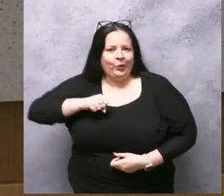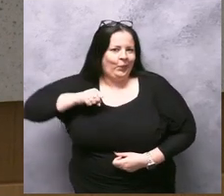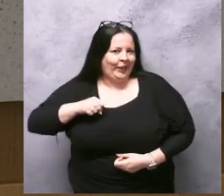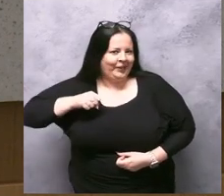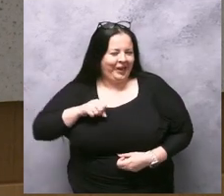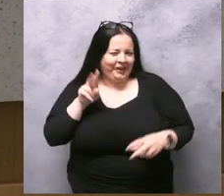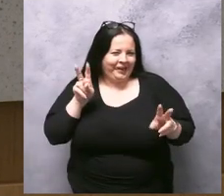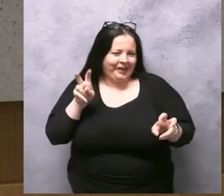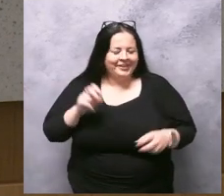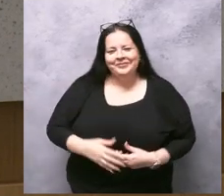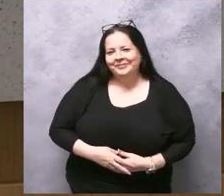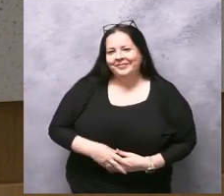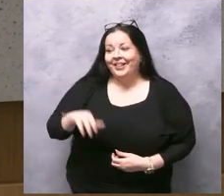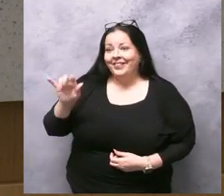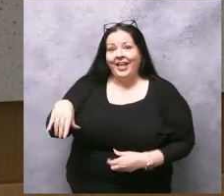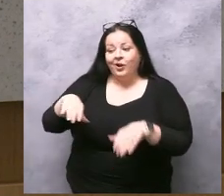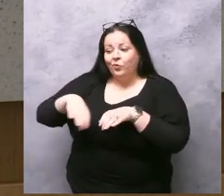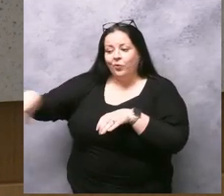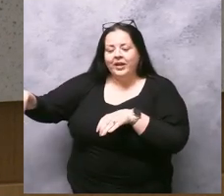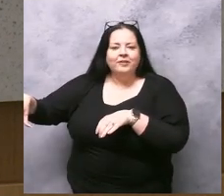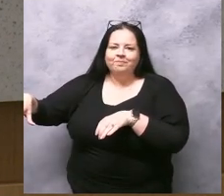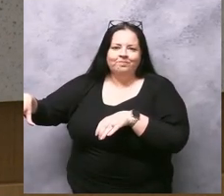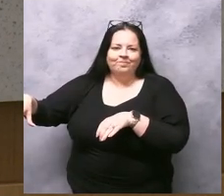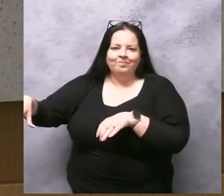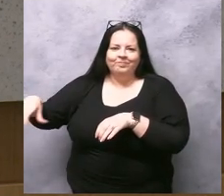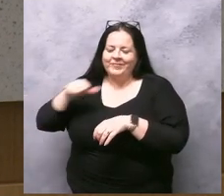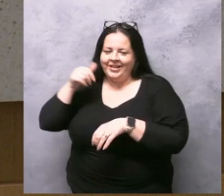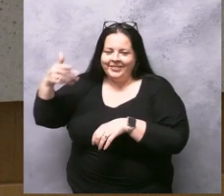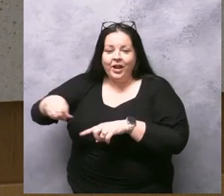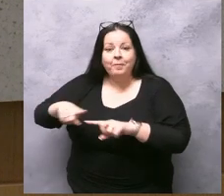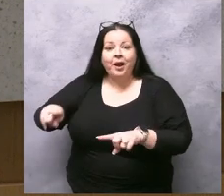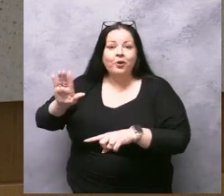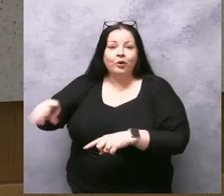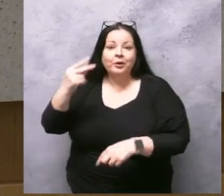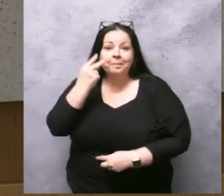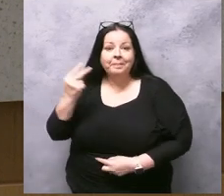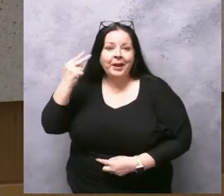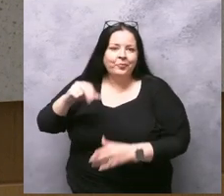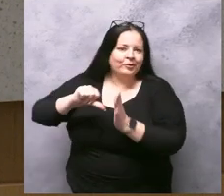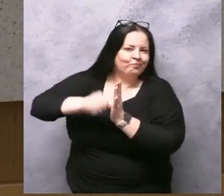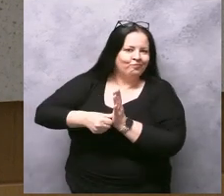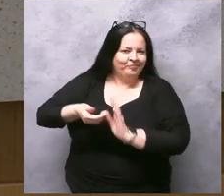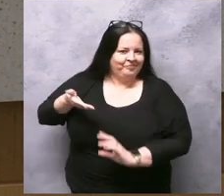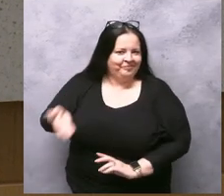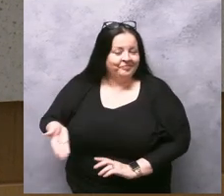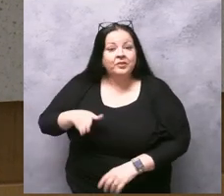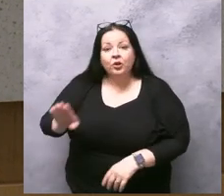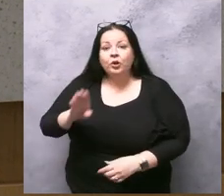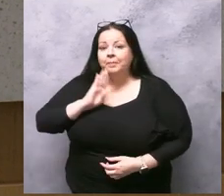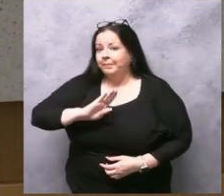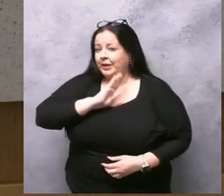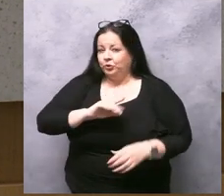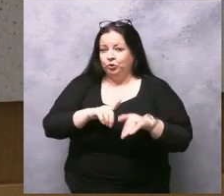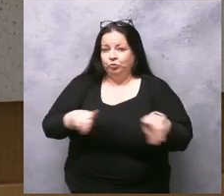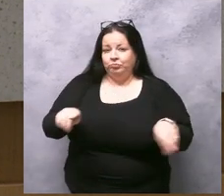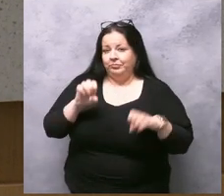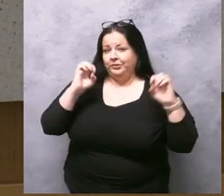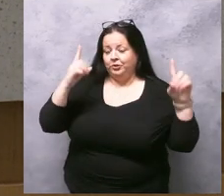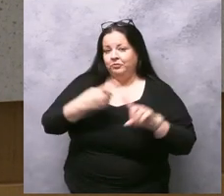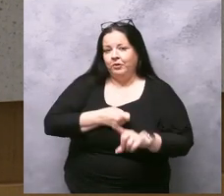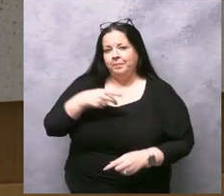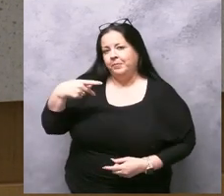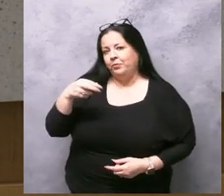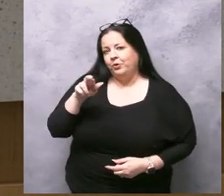The wing at Holbrook no longer exists, but her legacy does. Ms. Bird earned her bachelor's degree in education from Prairie